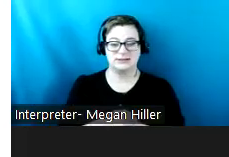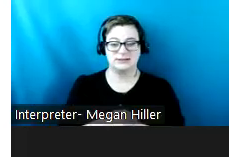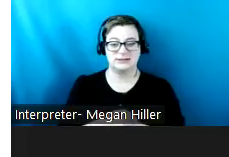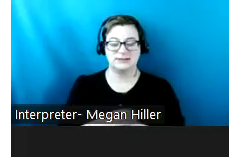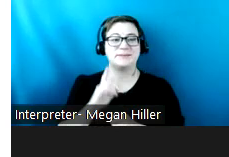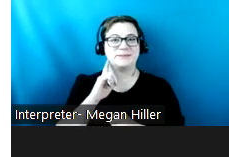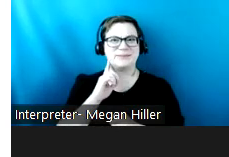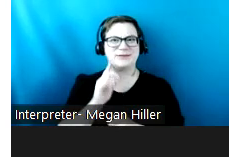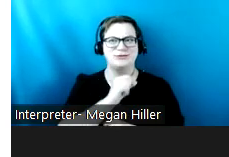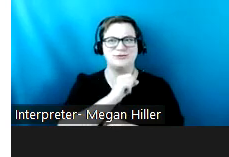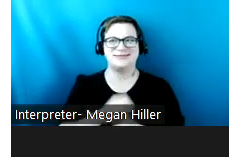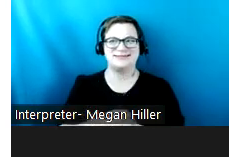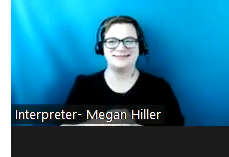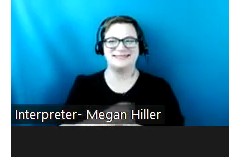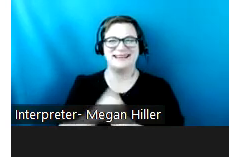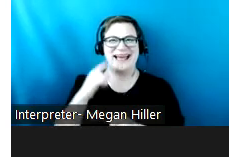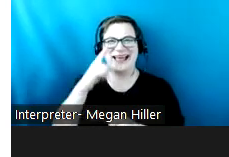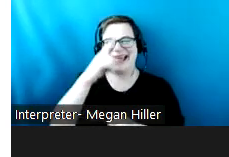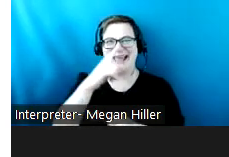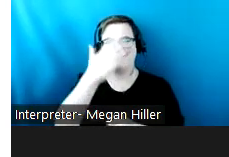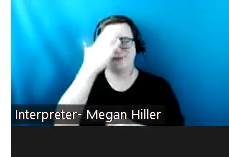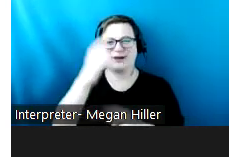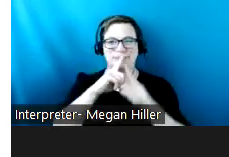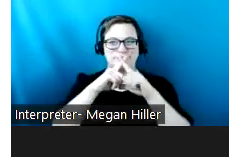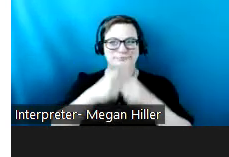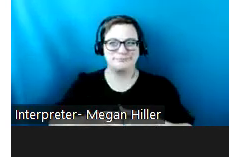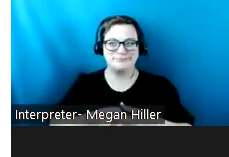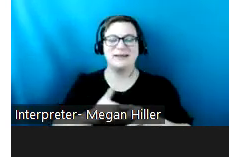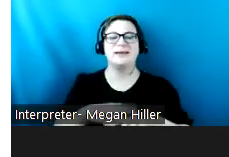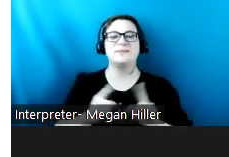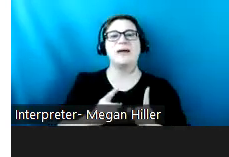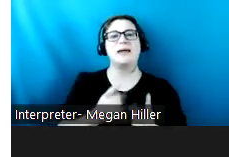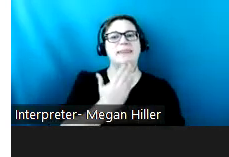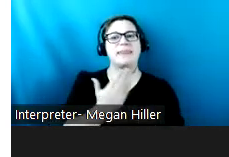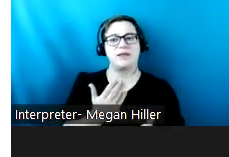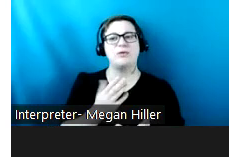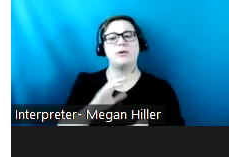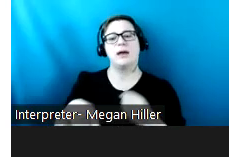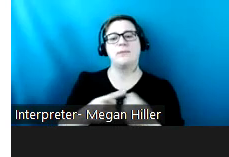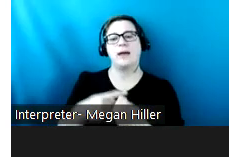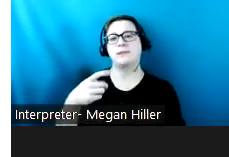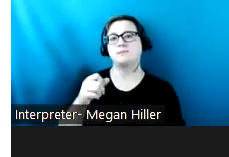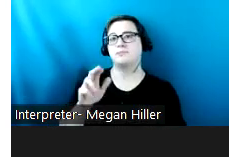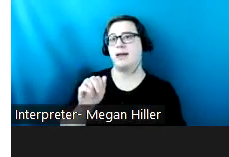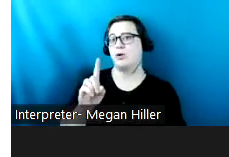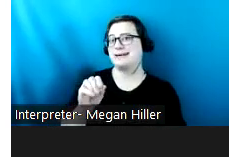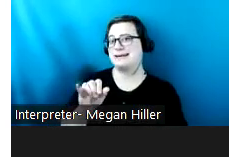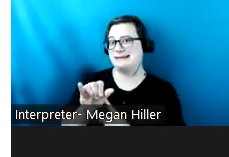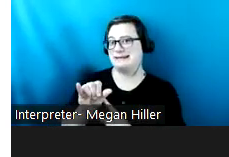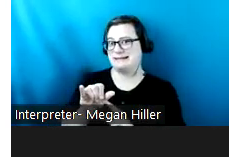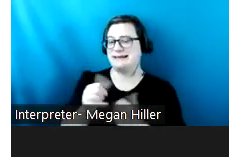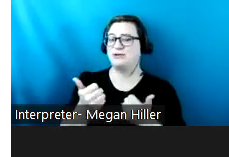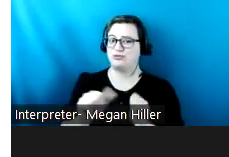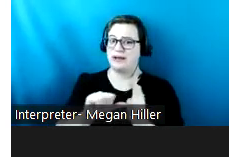Shoot, forgot to unmute myself. Thank you. So I very much appreciate the pieces around parity and trying to push for some of the more